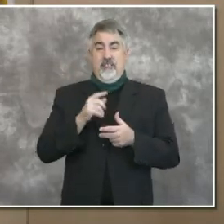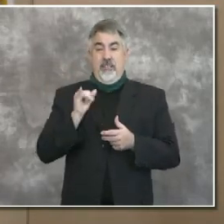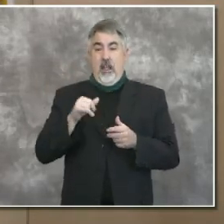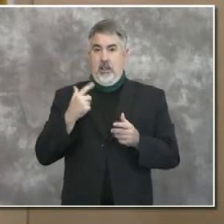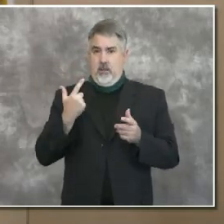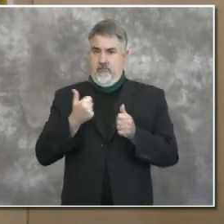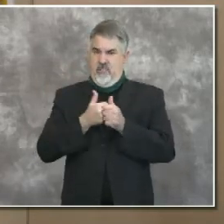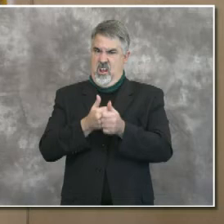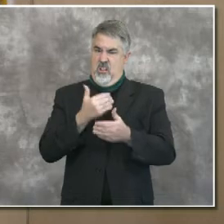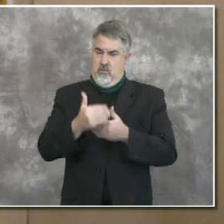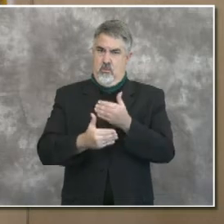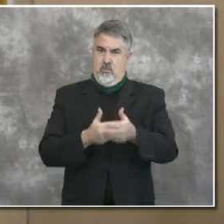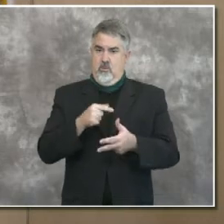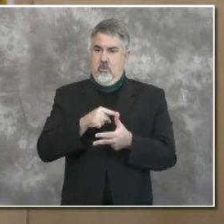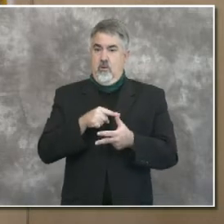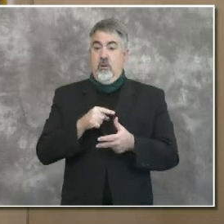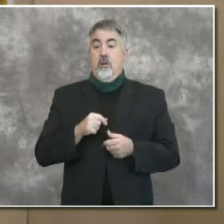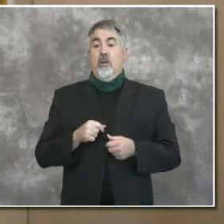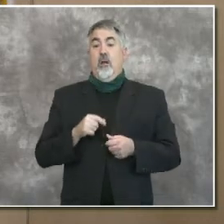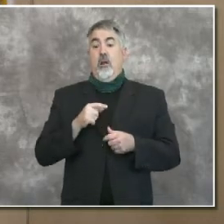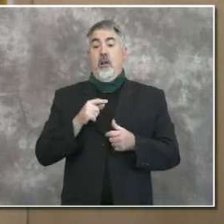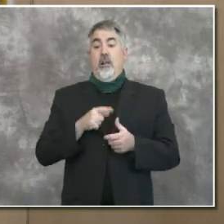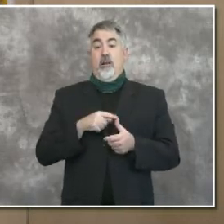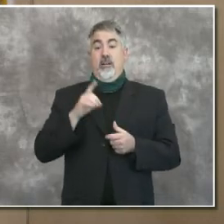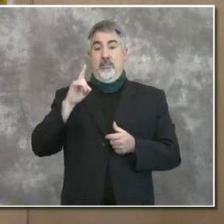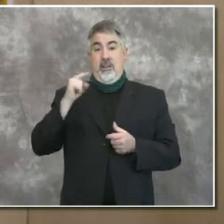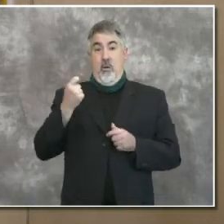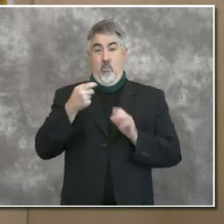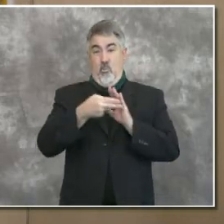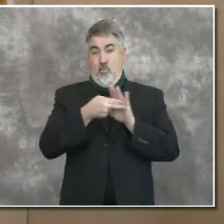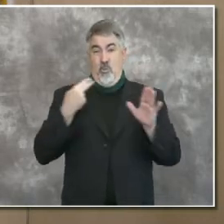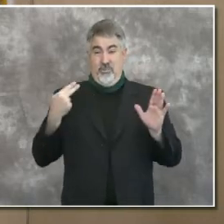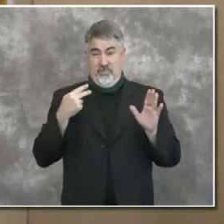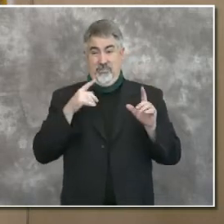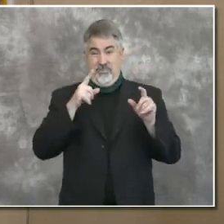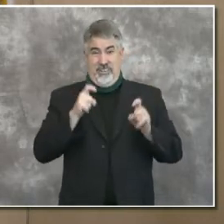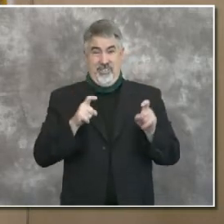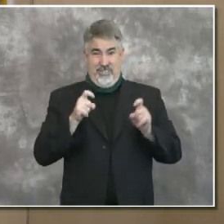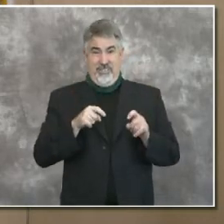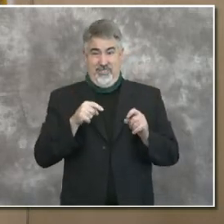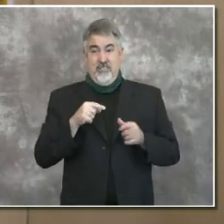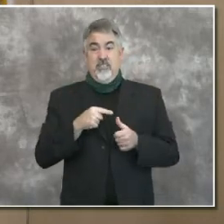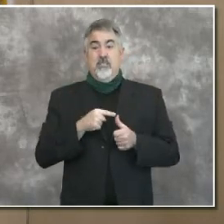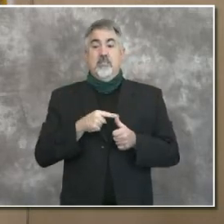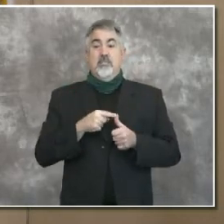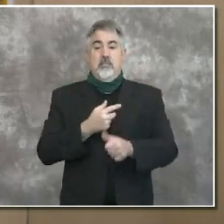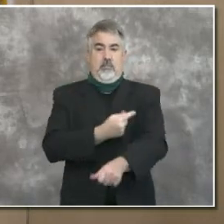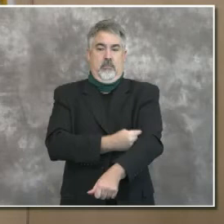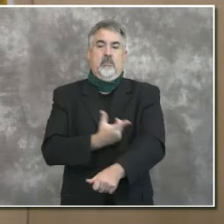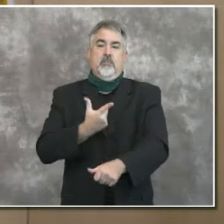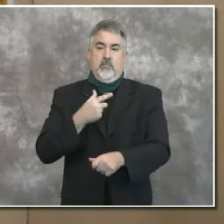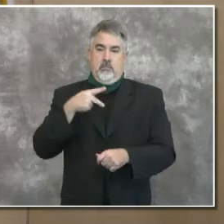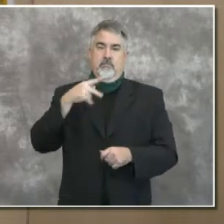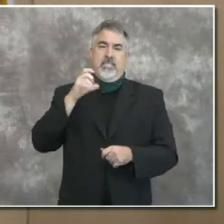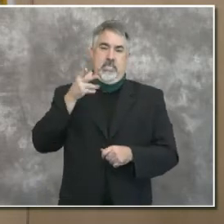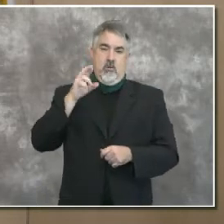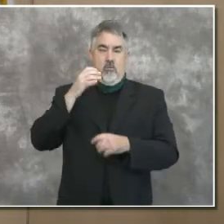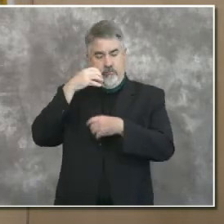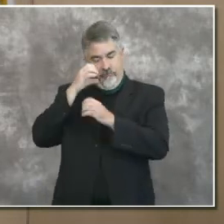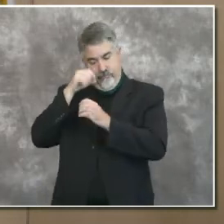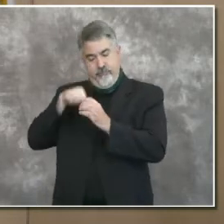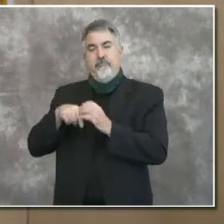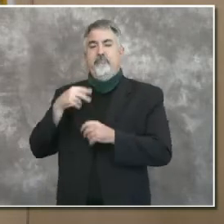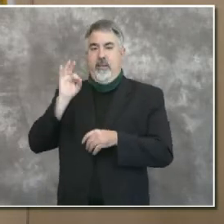described is focused on diagnostic testing, and that is the PCR test. So because we want to identify